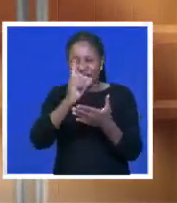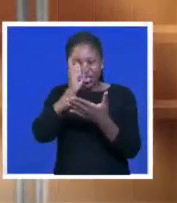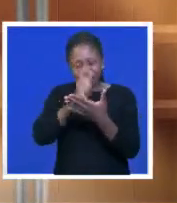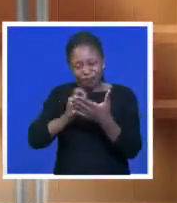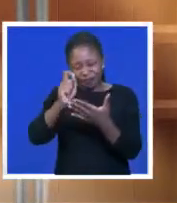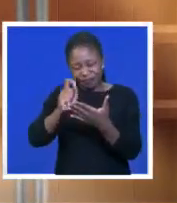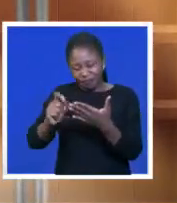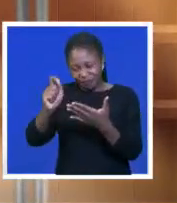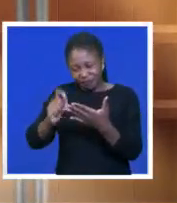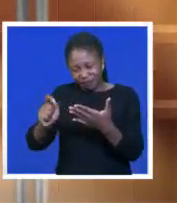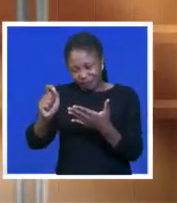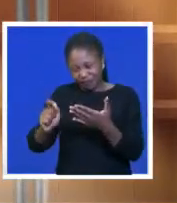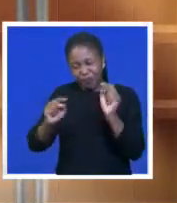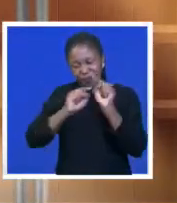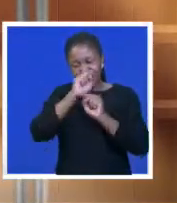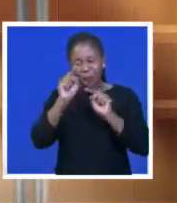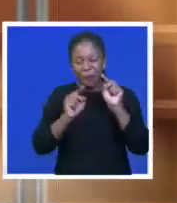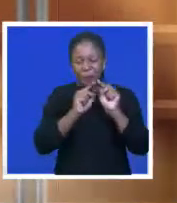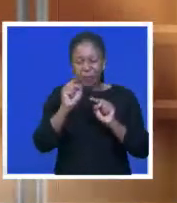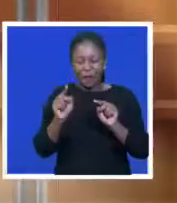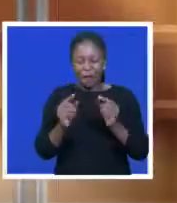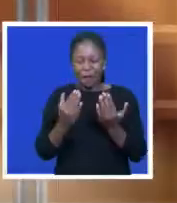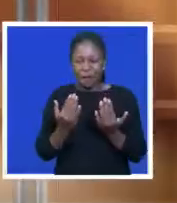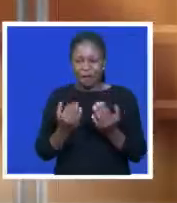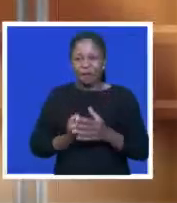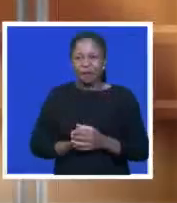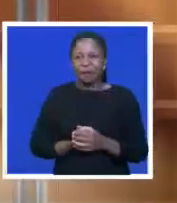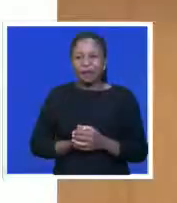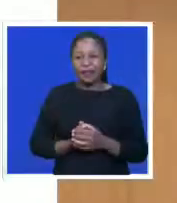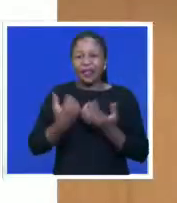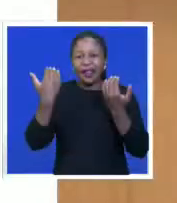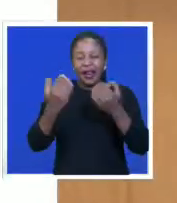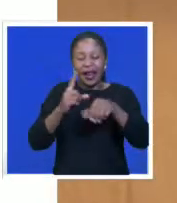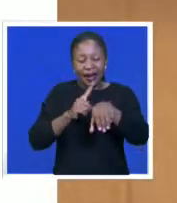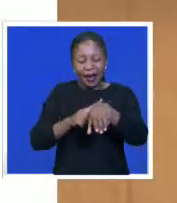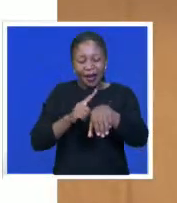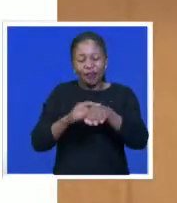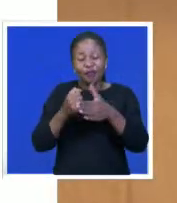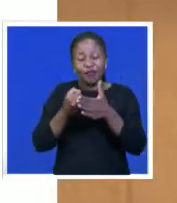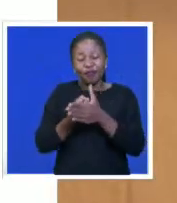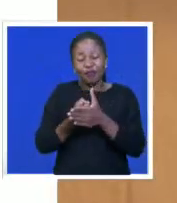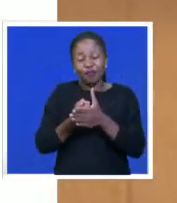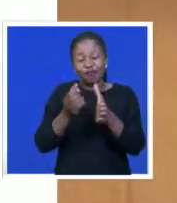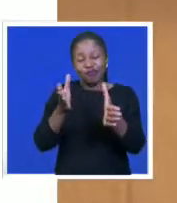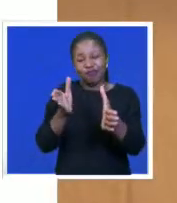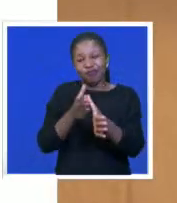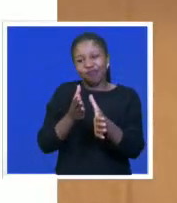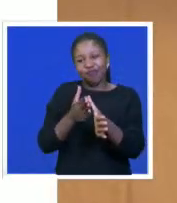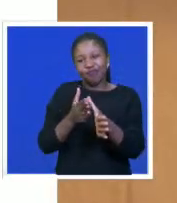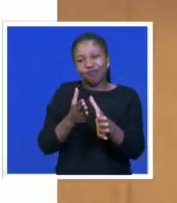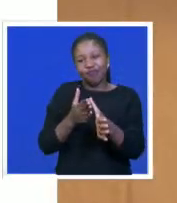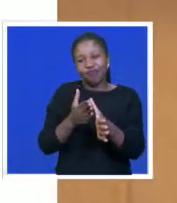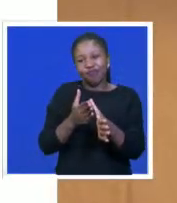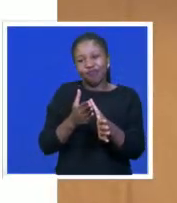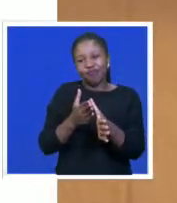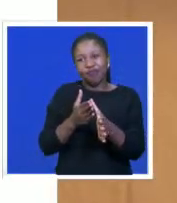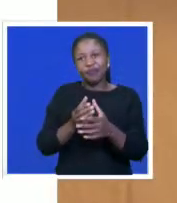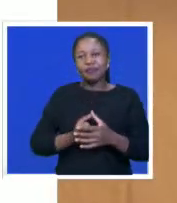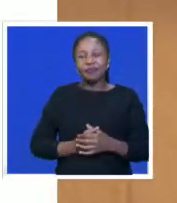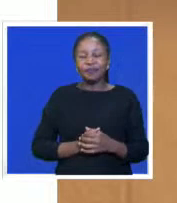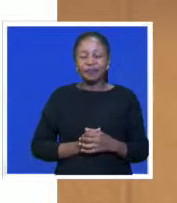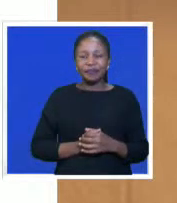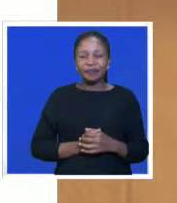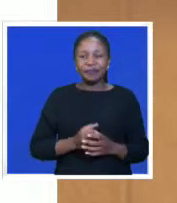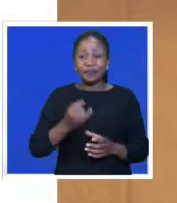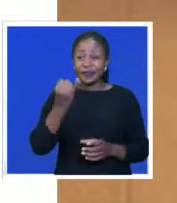give you answers to the questions that we've just looked at. The first question was,